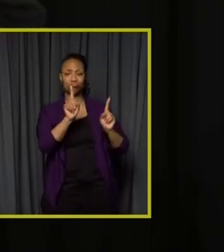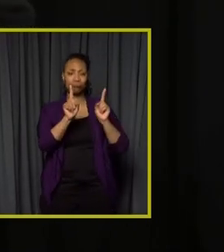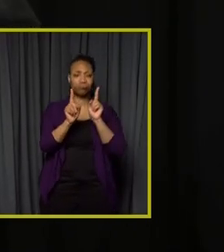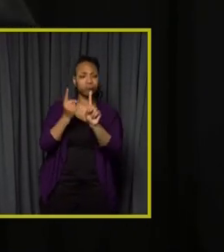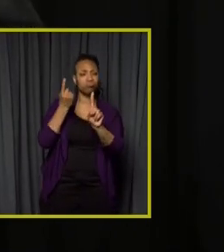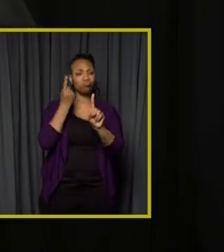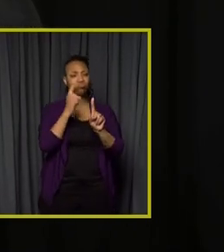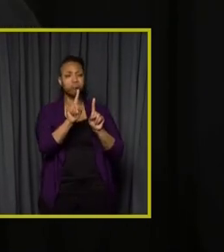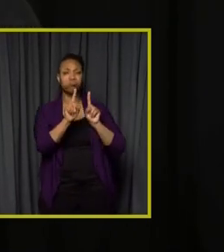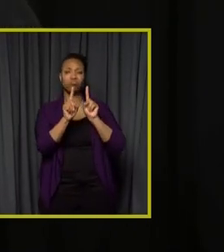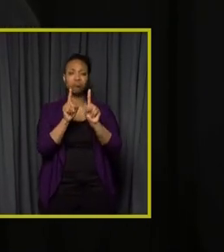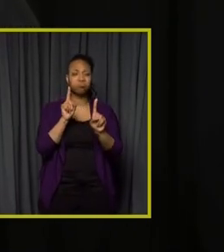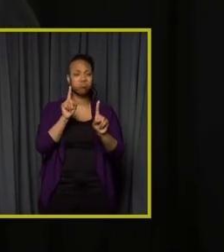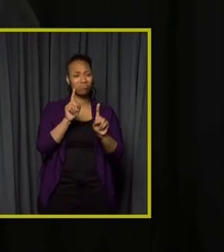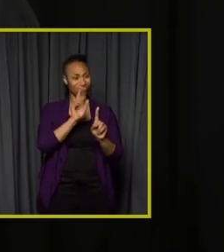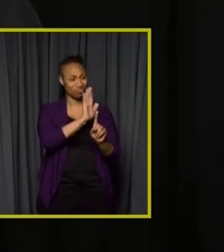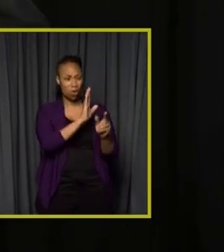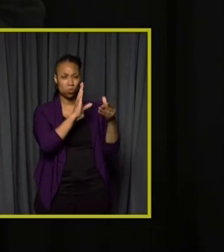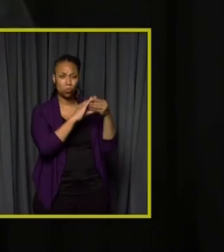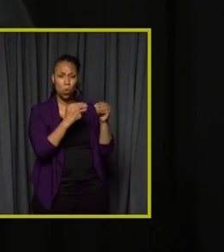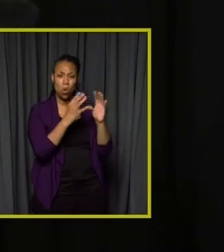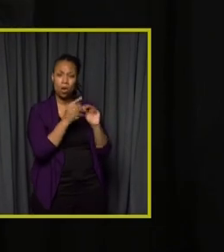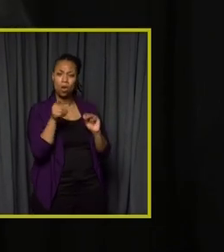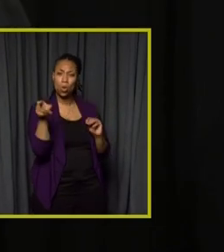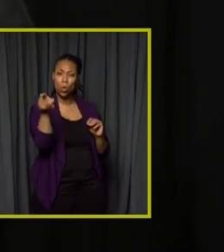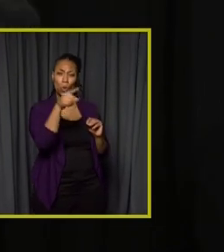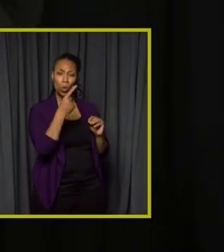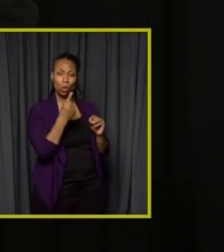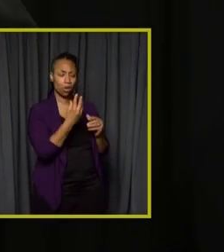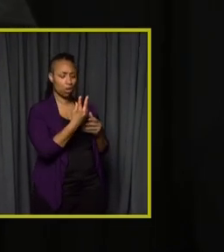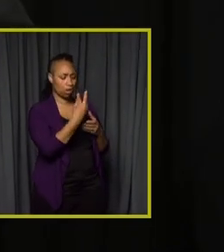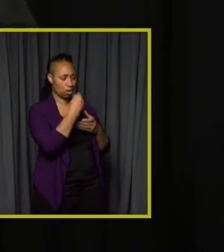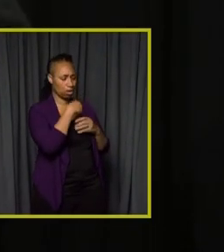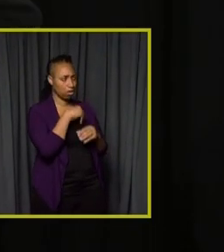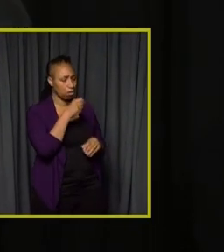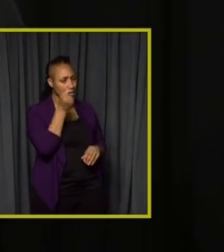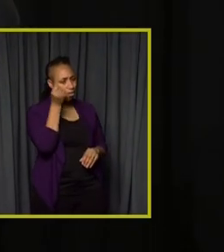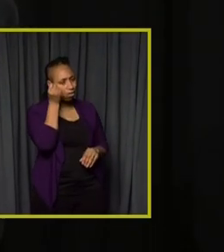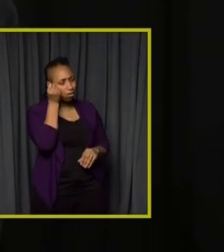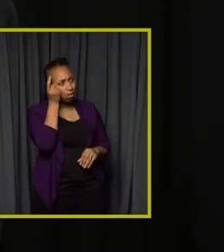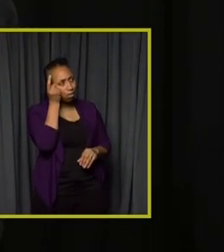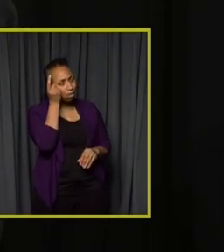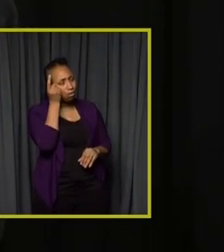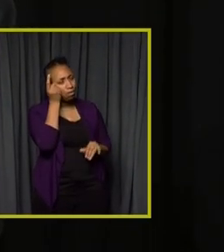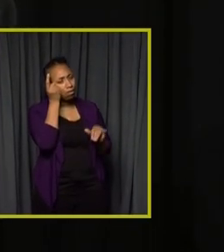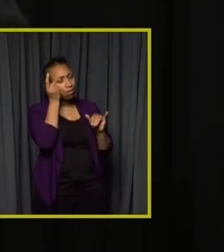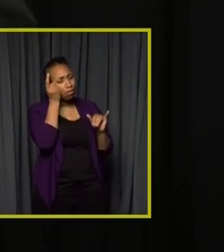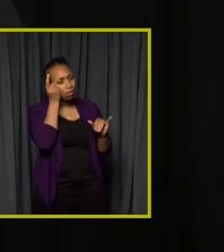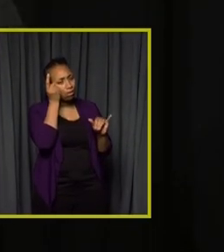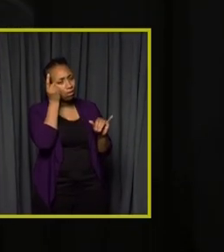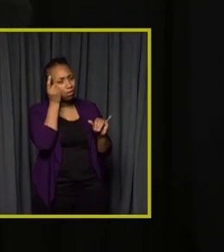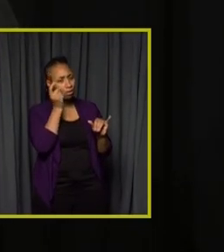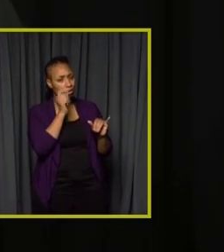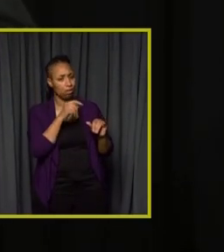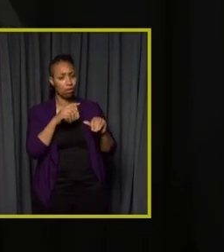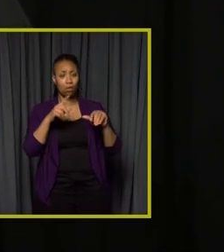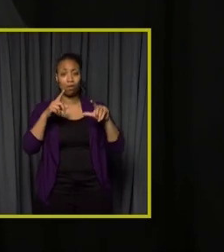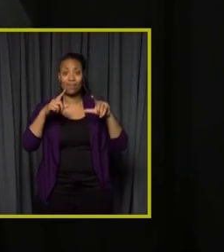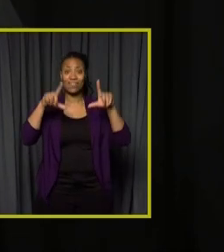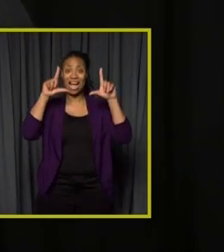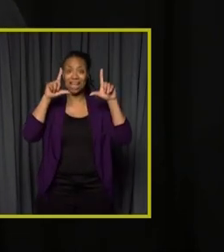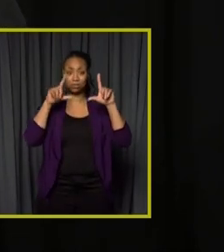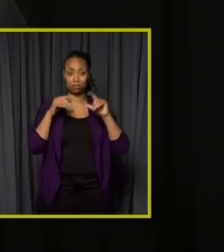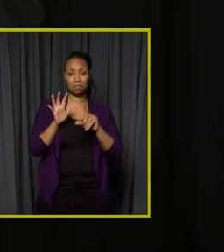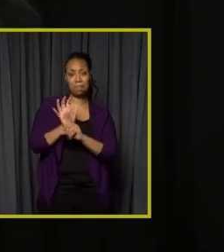by changing the narrators and by putting a face on it so it's not just numbers. And when we talk about 700